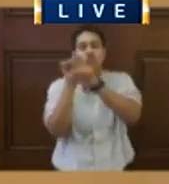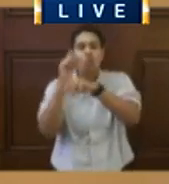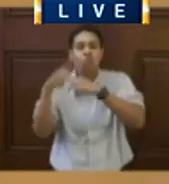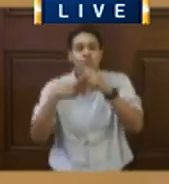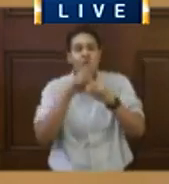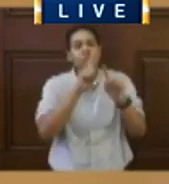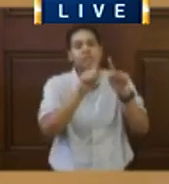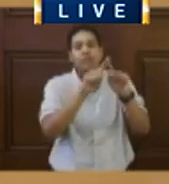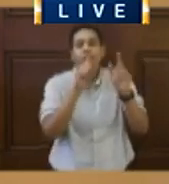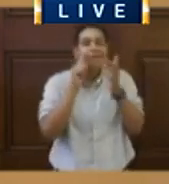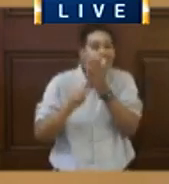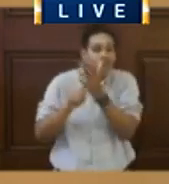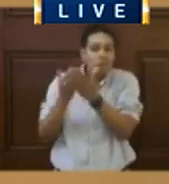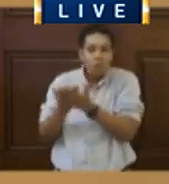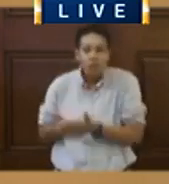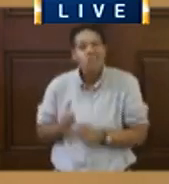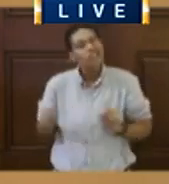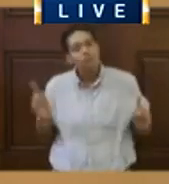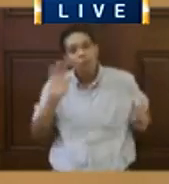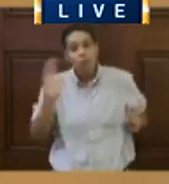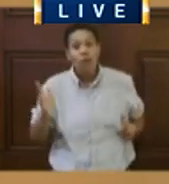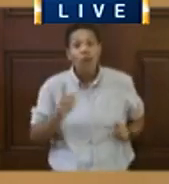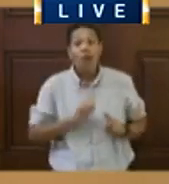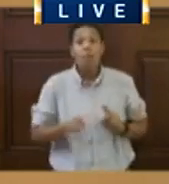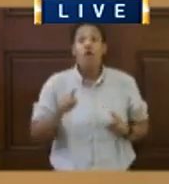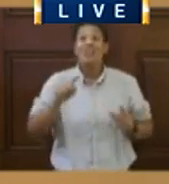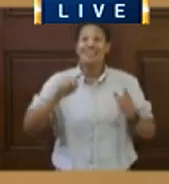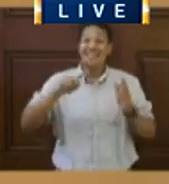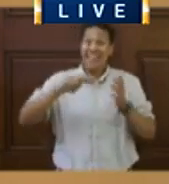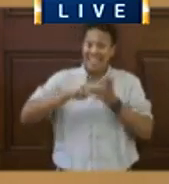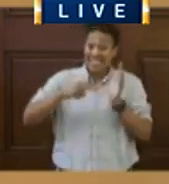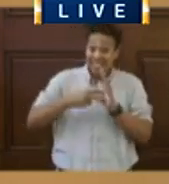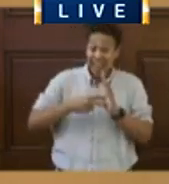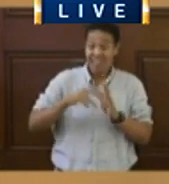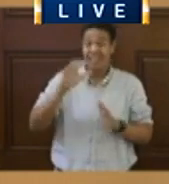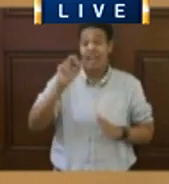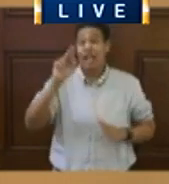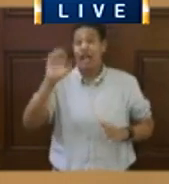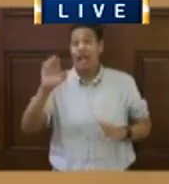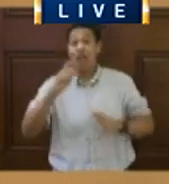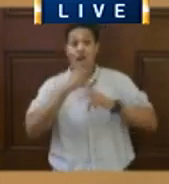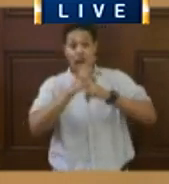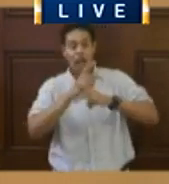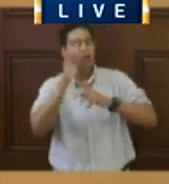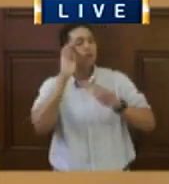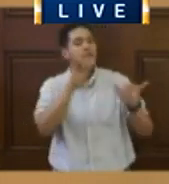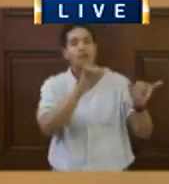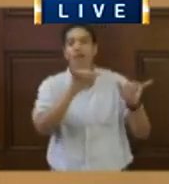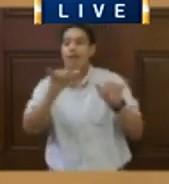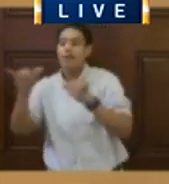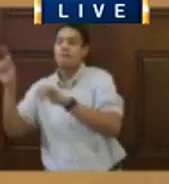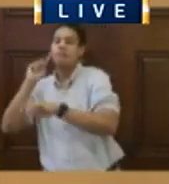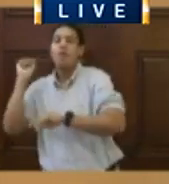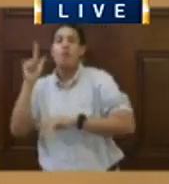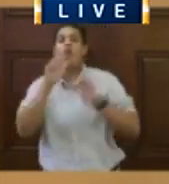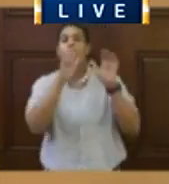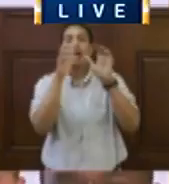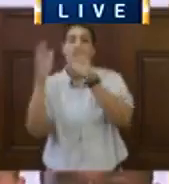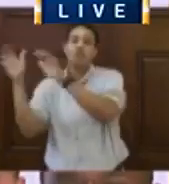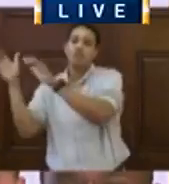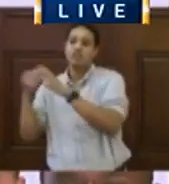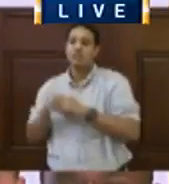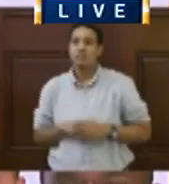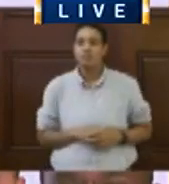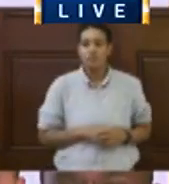the care, and the caring will be the same across categories. Thank you so much, Minister. Prime Minister. So I wanted